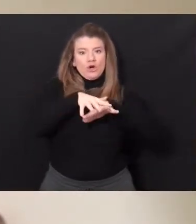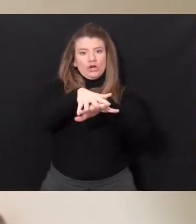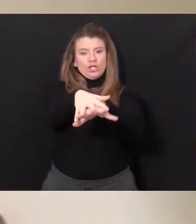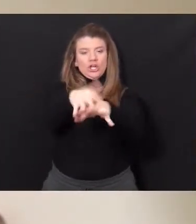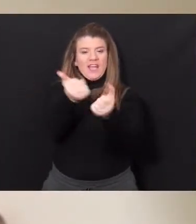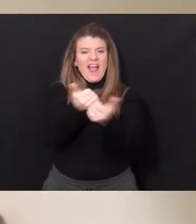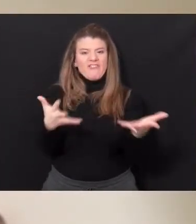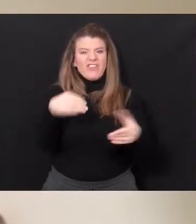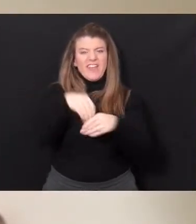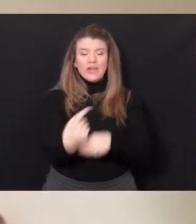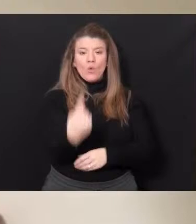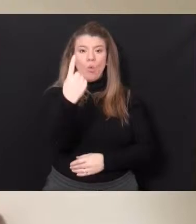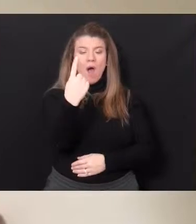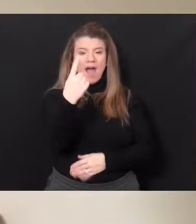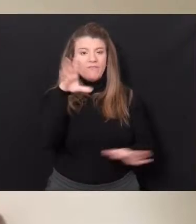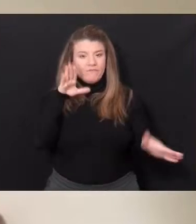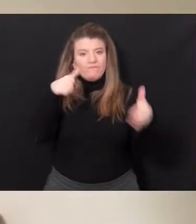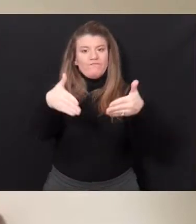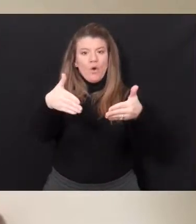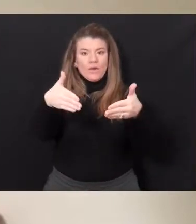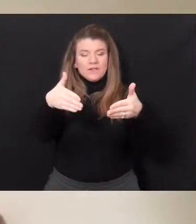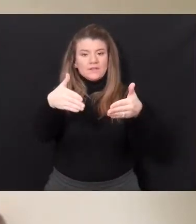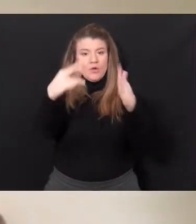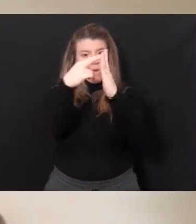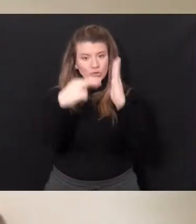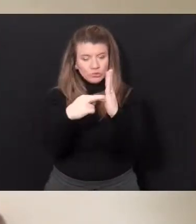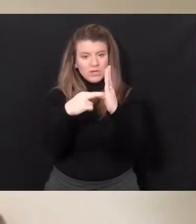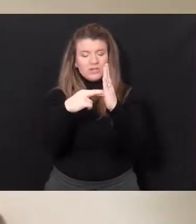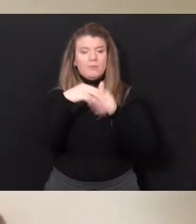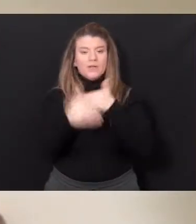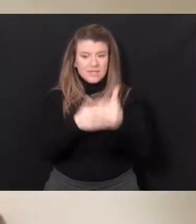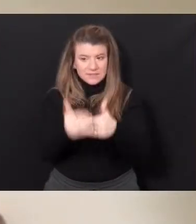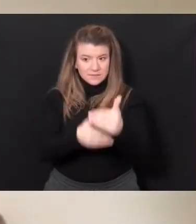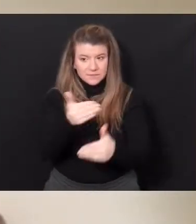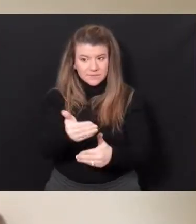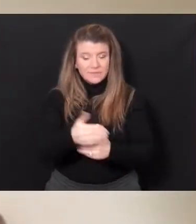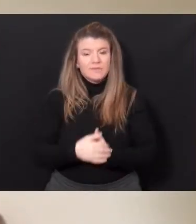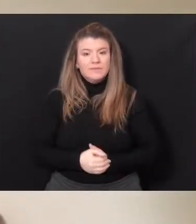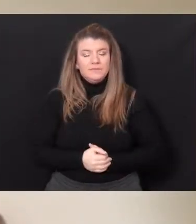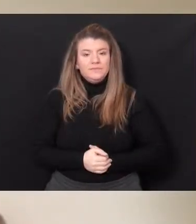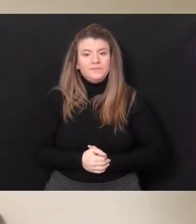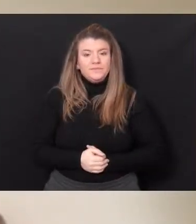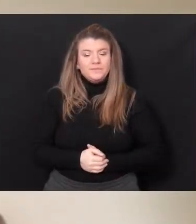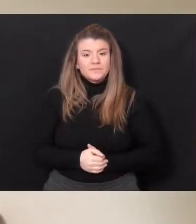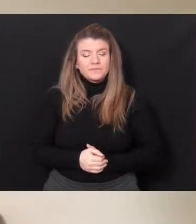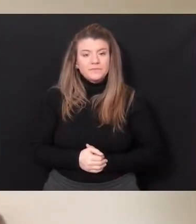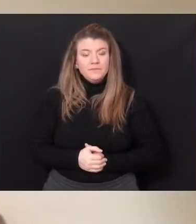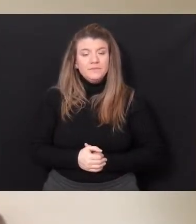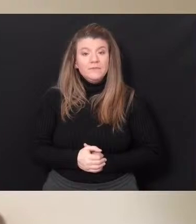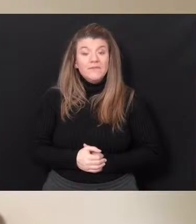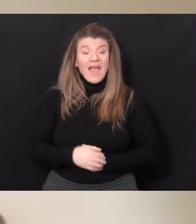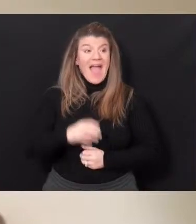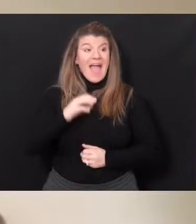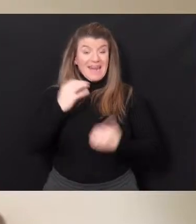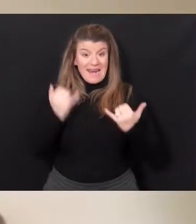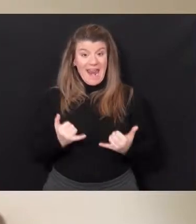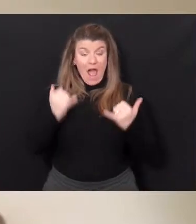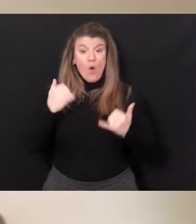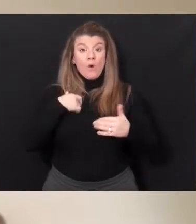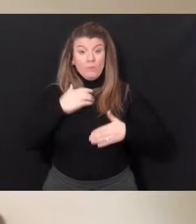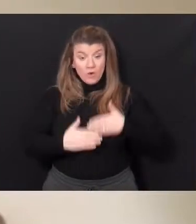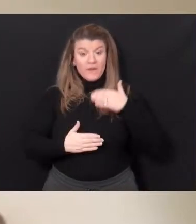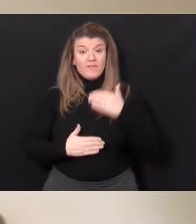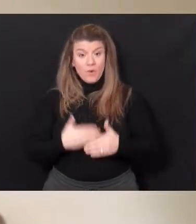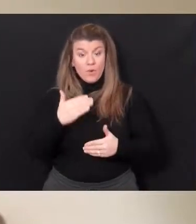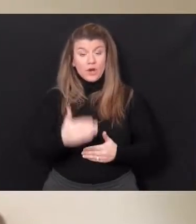into one focused registration process. As that moves forward, what